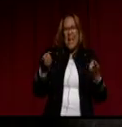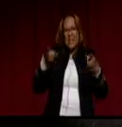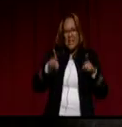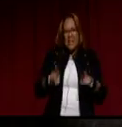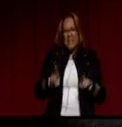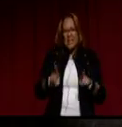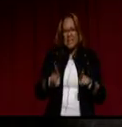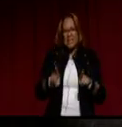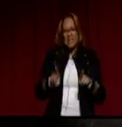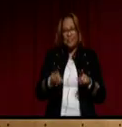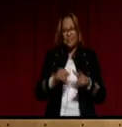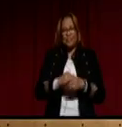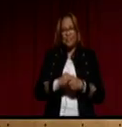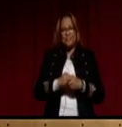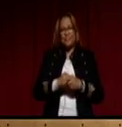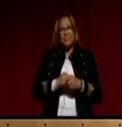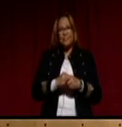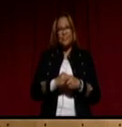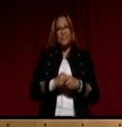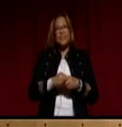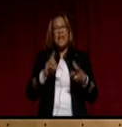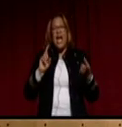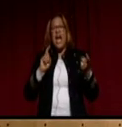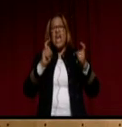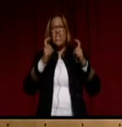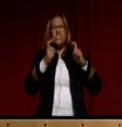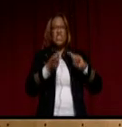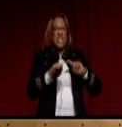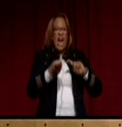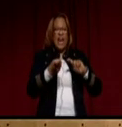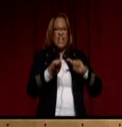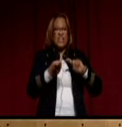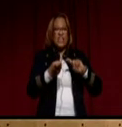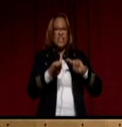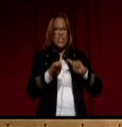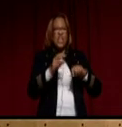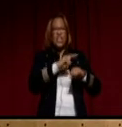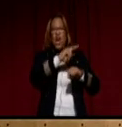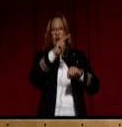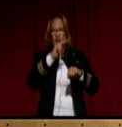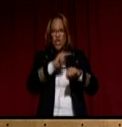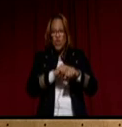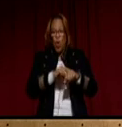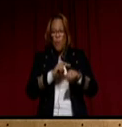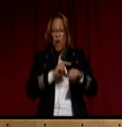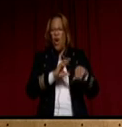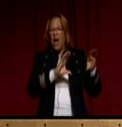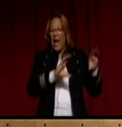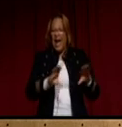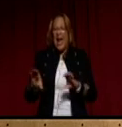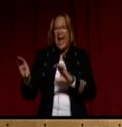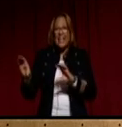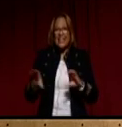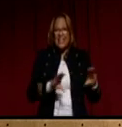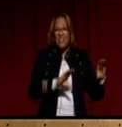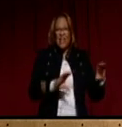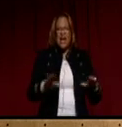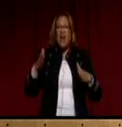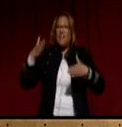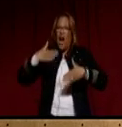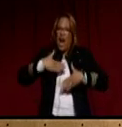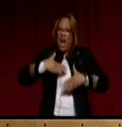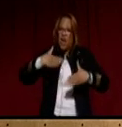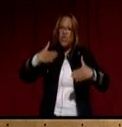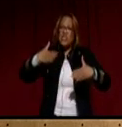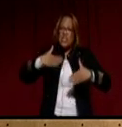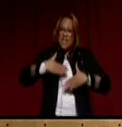does it in such a way that it changes so much of the normal activity of our air cells, the ones